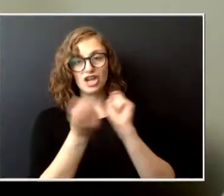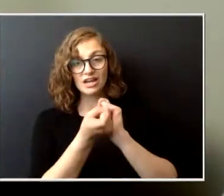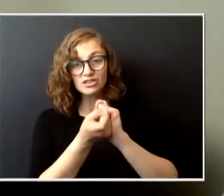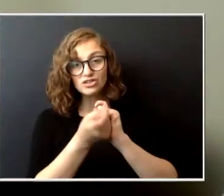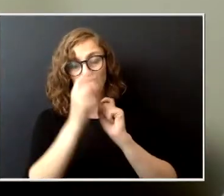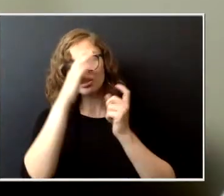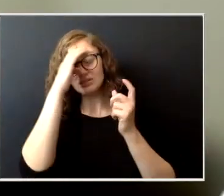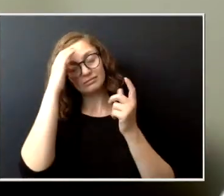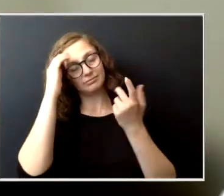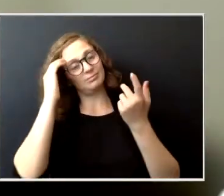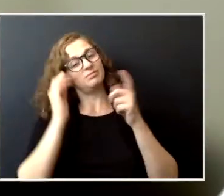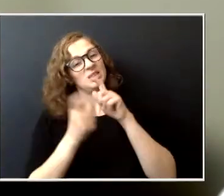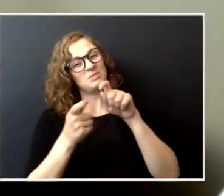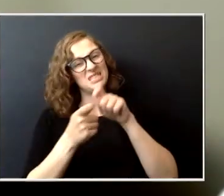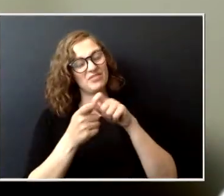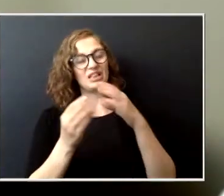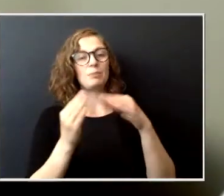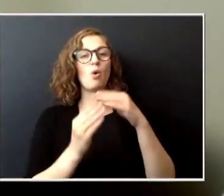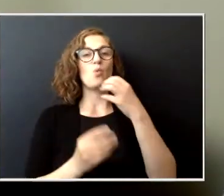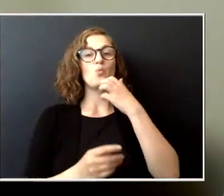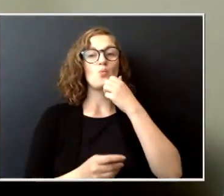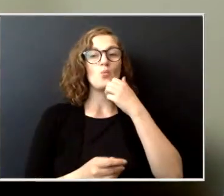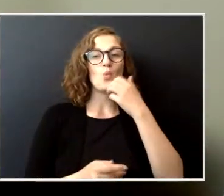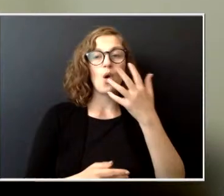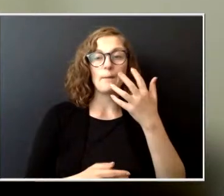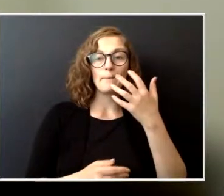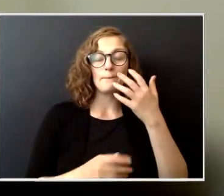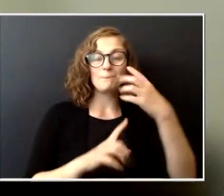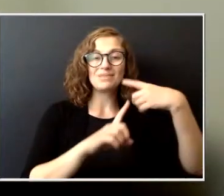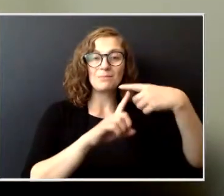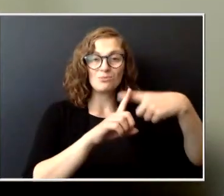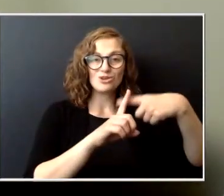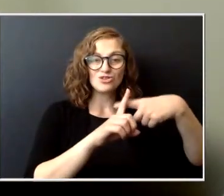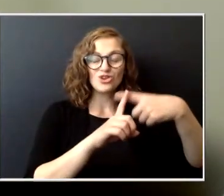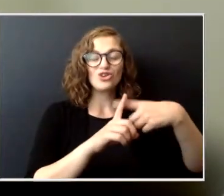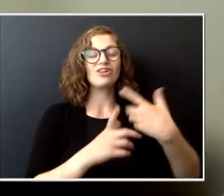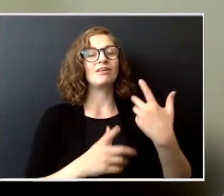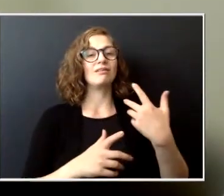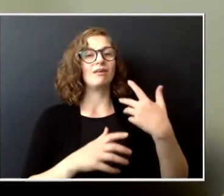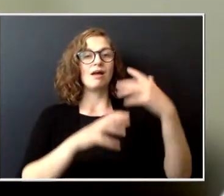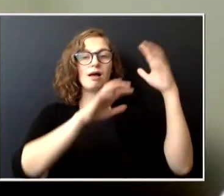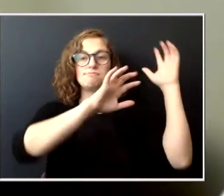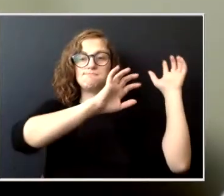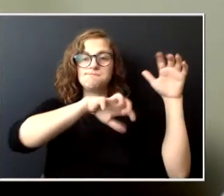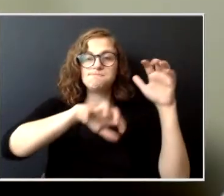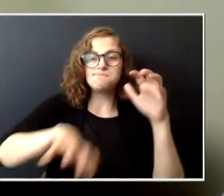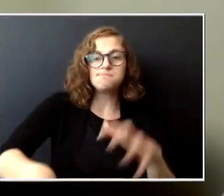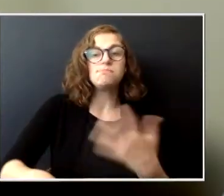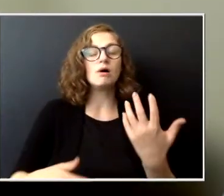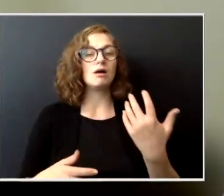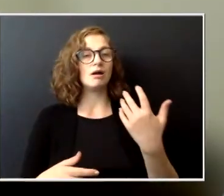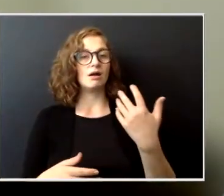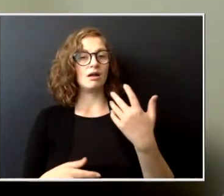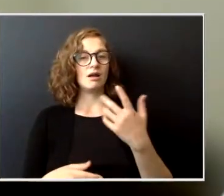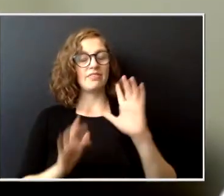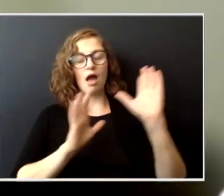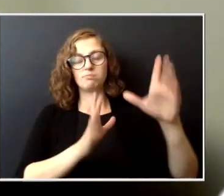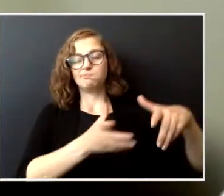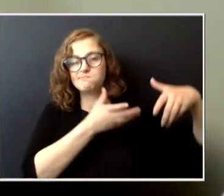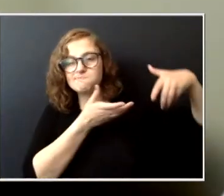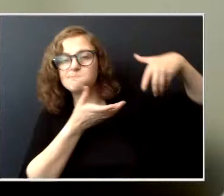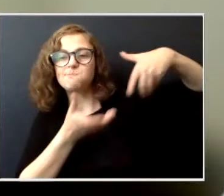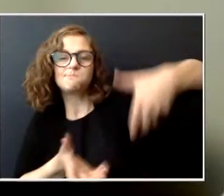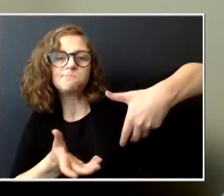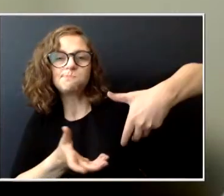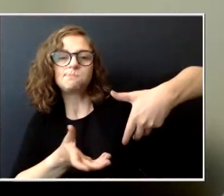warmer temperatures, these rains that come through and are able to dump a lot of rain. We